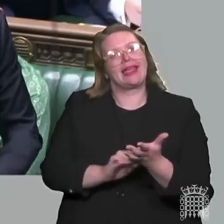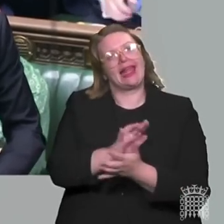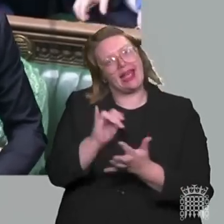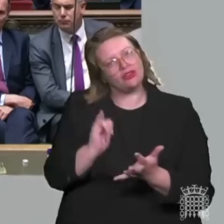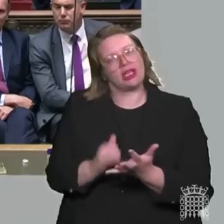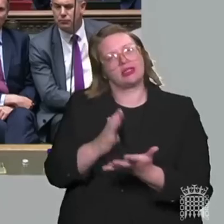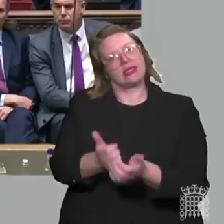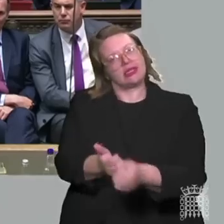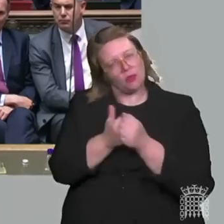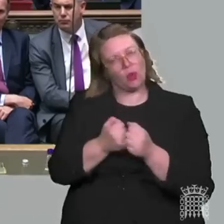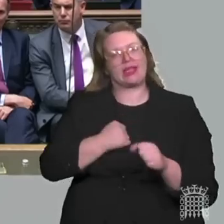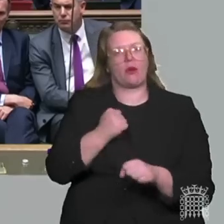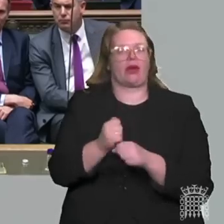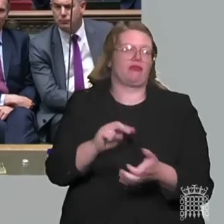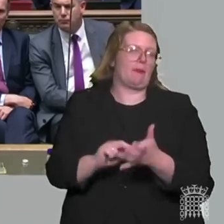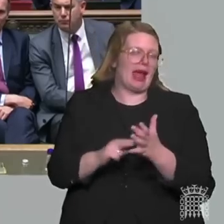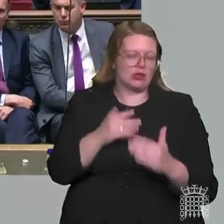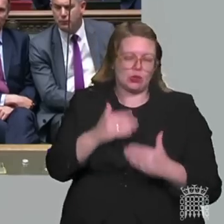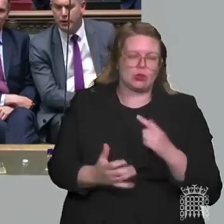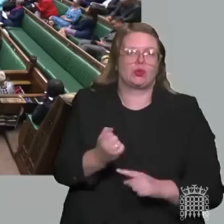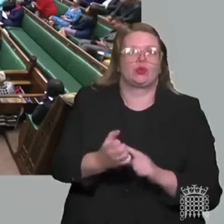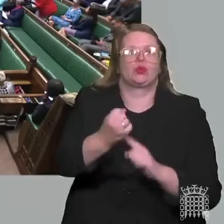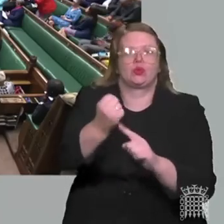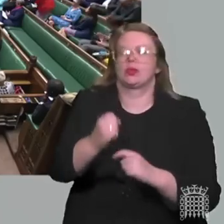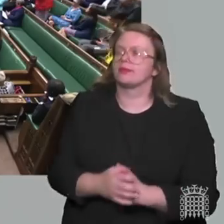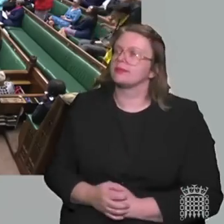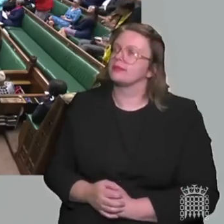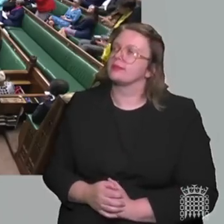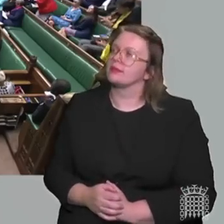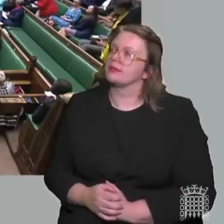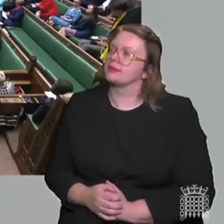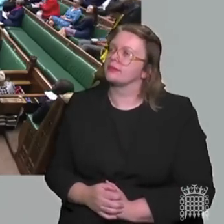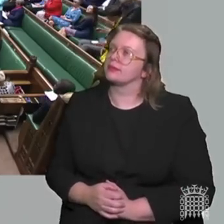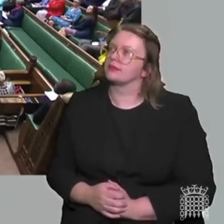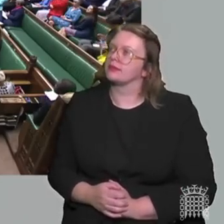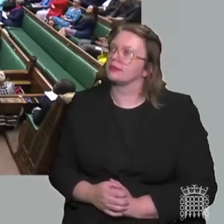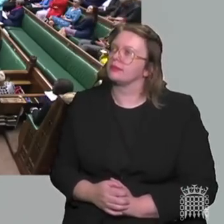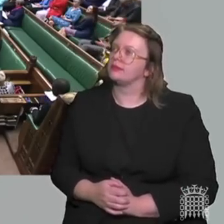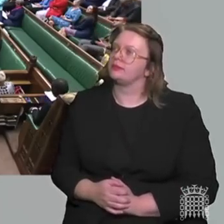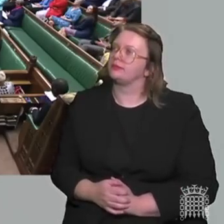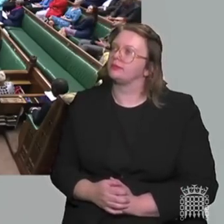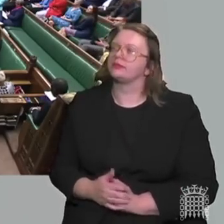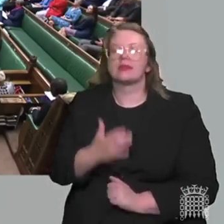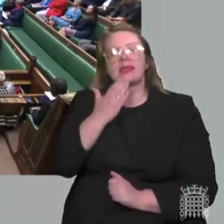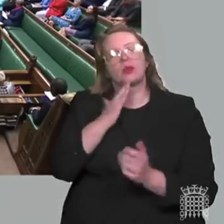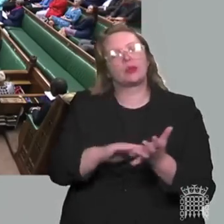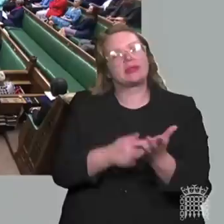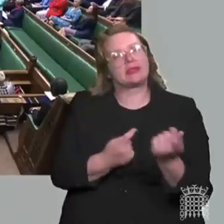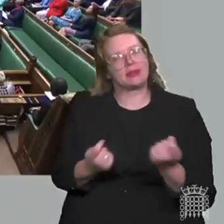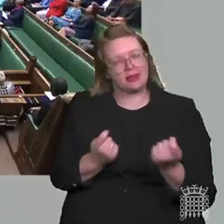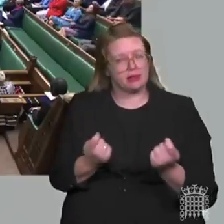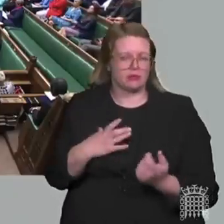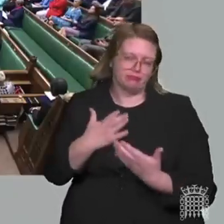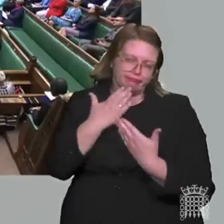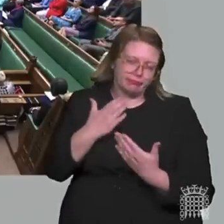fully supporting our plan and getting on with delivering it for people. Alert Colburn. Thank you very much, Mr. Speaker. Can I thank the Prime Minister and the Health Secretary